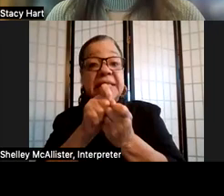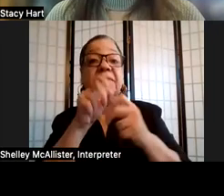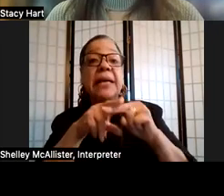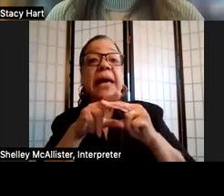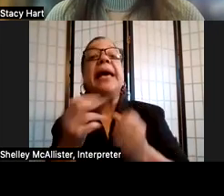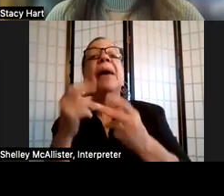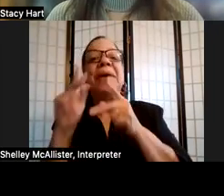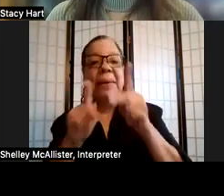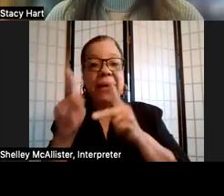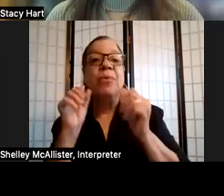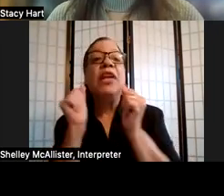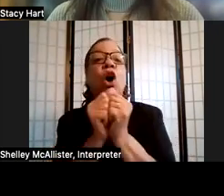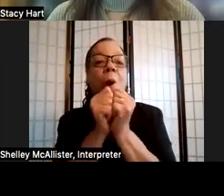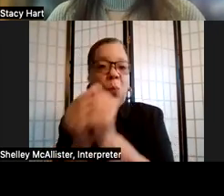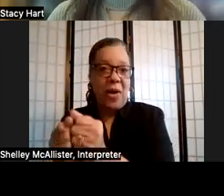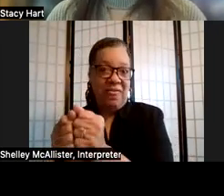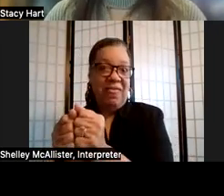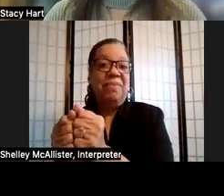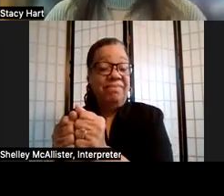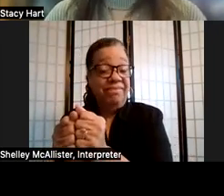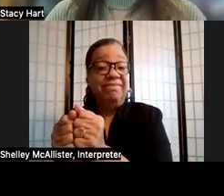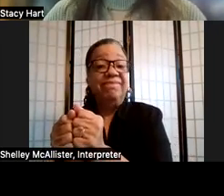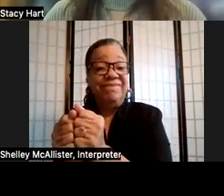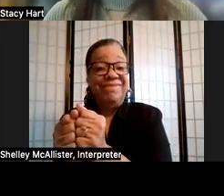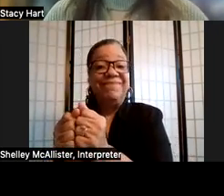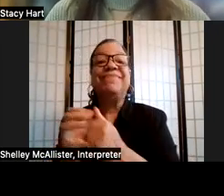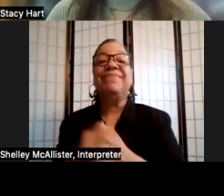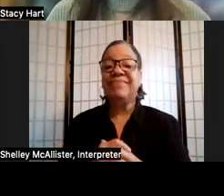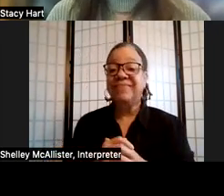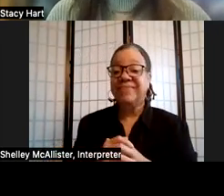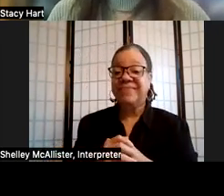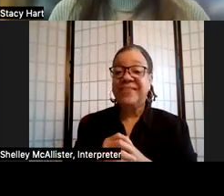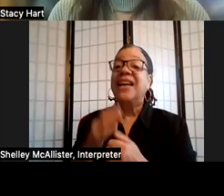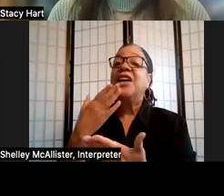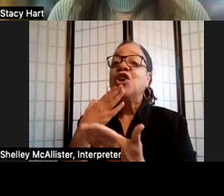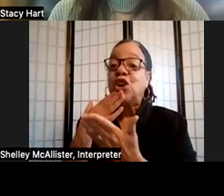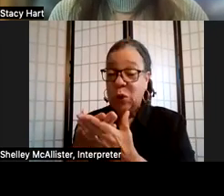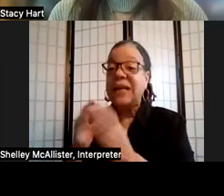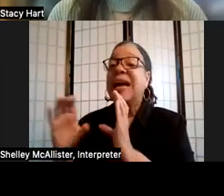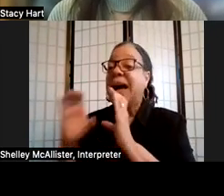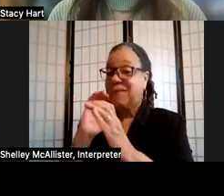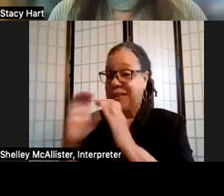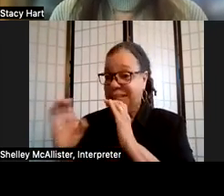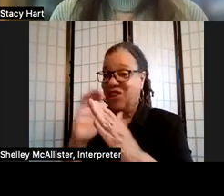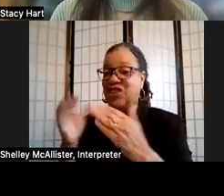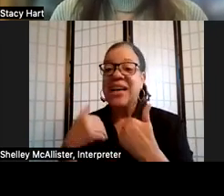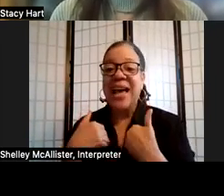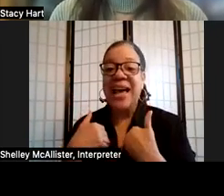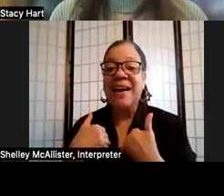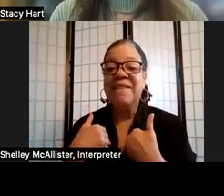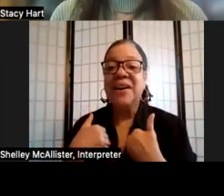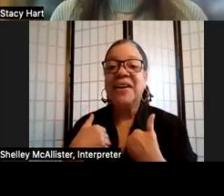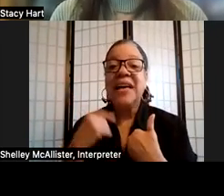they're arriving with. Mm-hmm. And that's a good conversation to have if